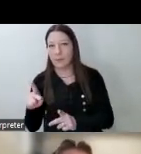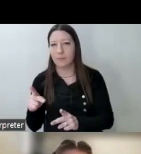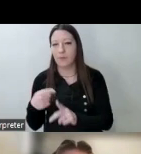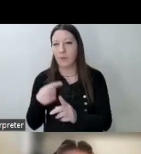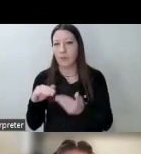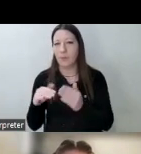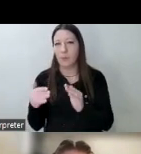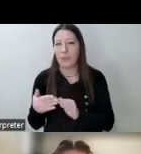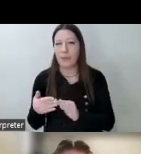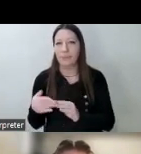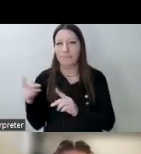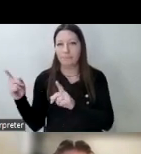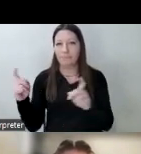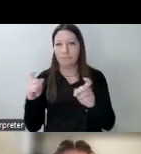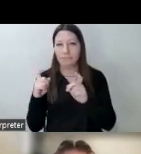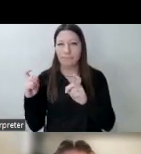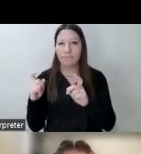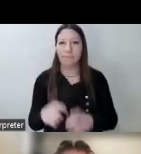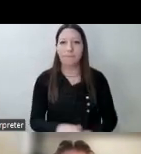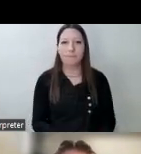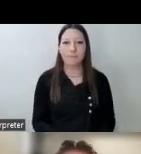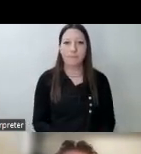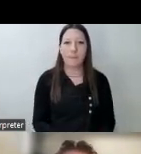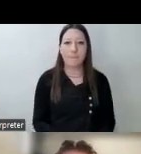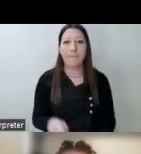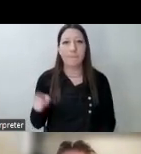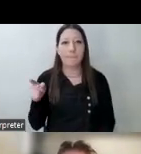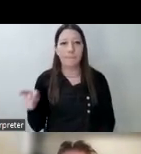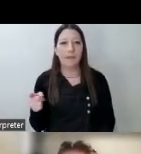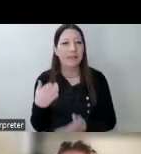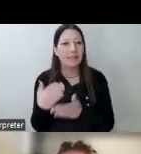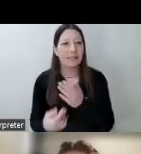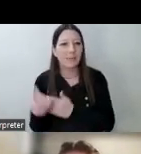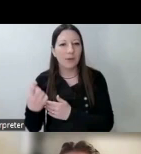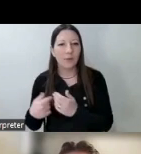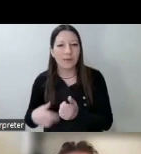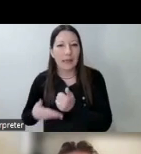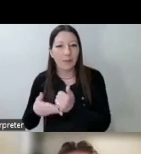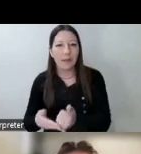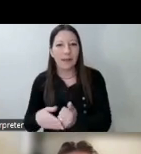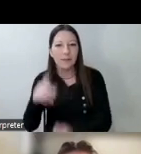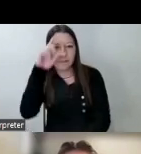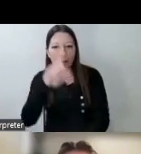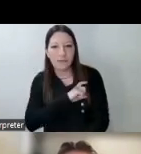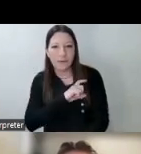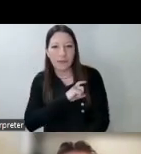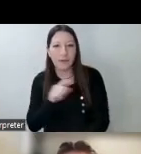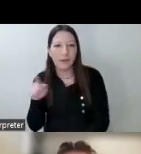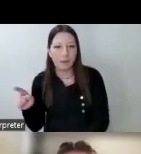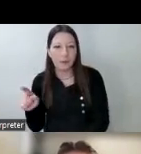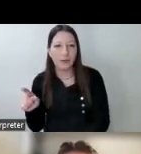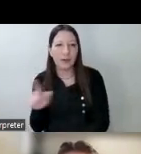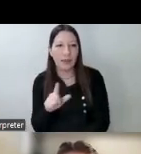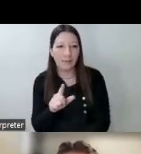left was taken by someone who had gone to assist the volunteer firefighters, and the photo on the right was taken by someone from the opposite side of the